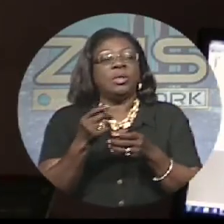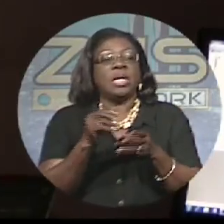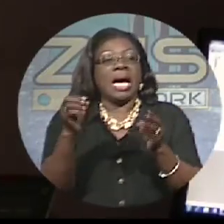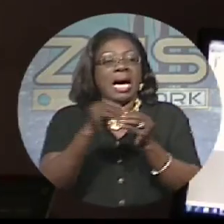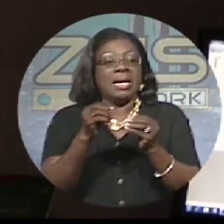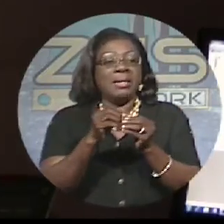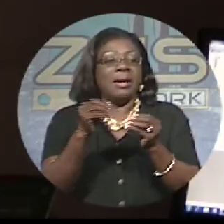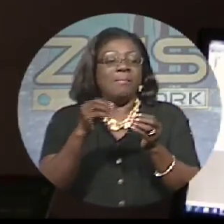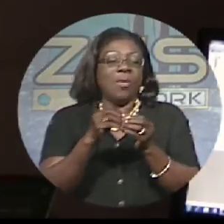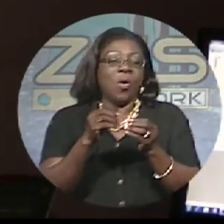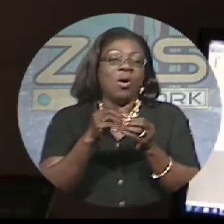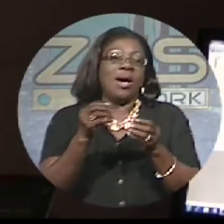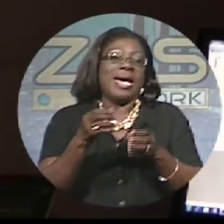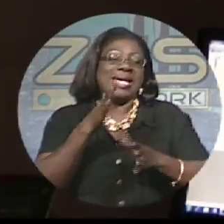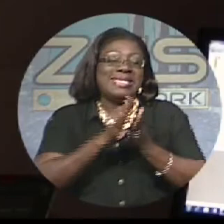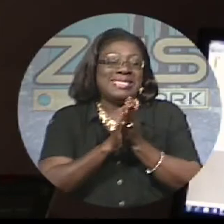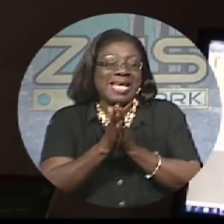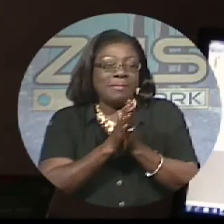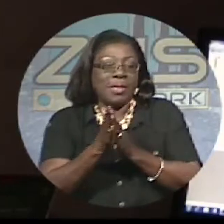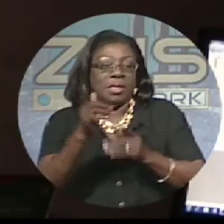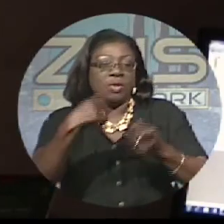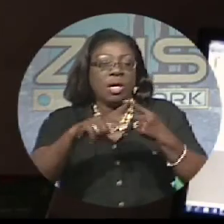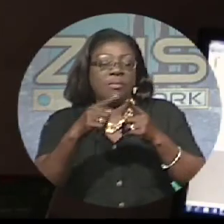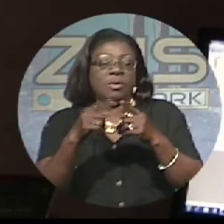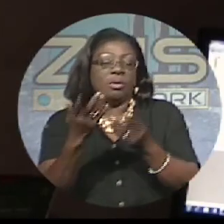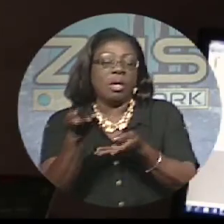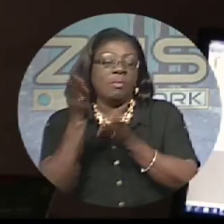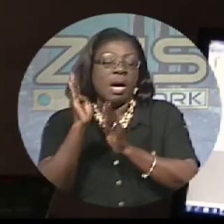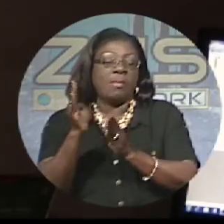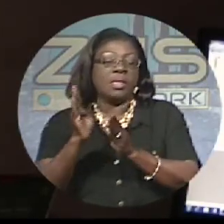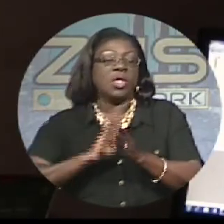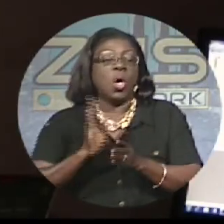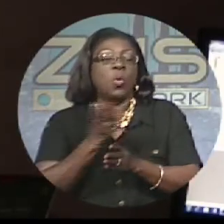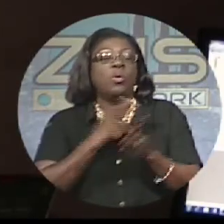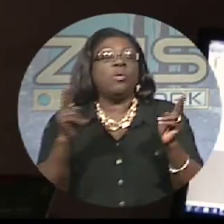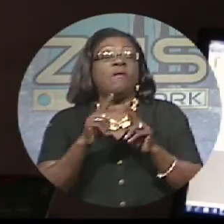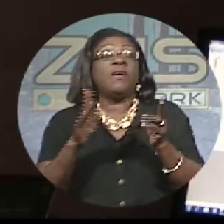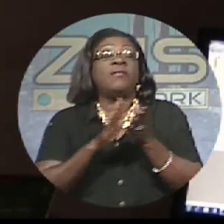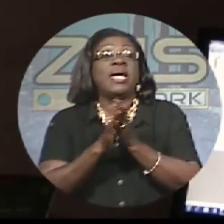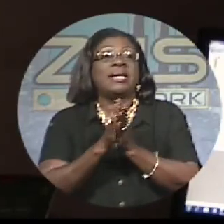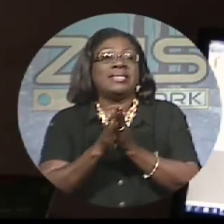their sales package for the Bahamas. So we were very excited,